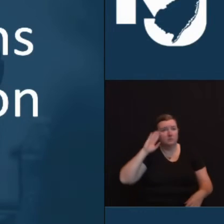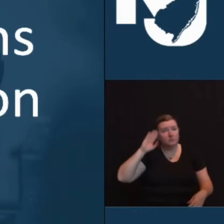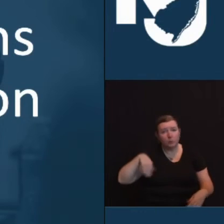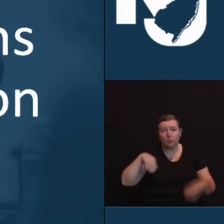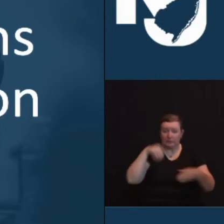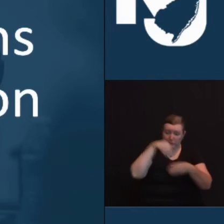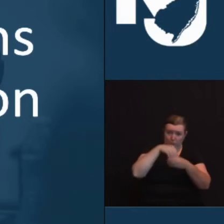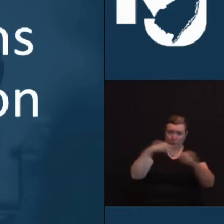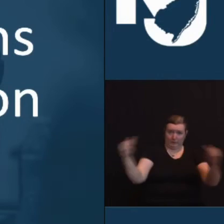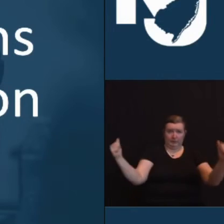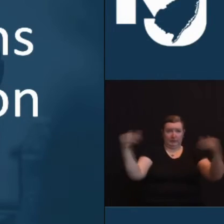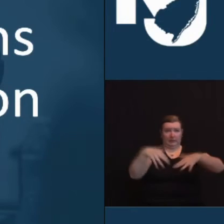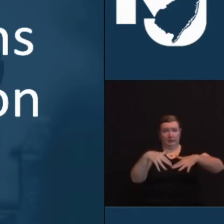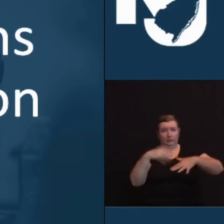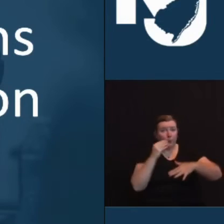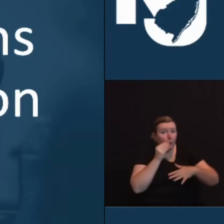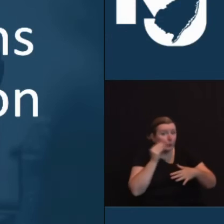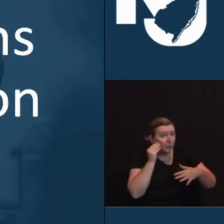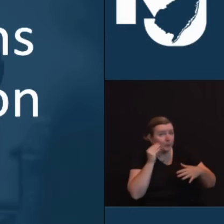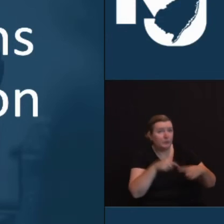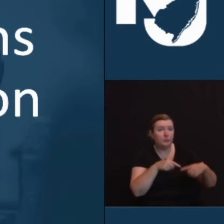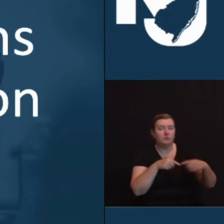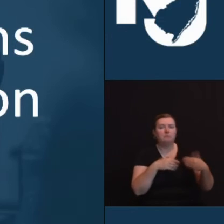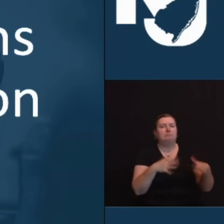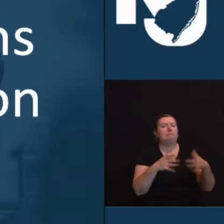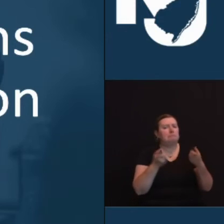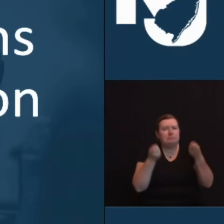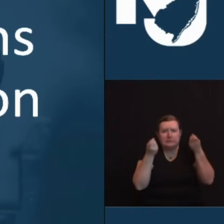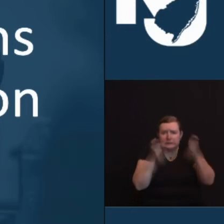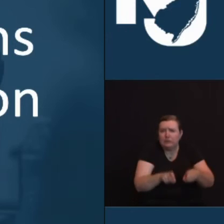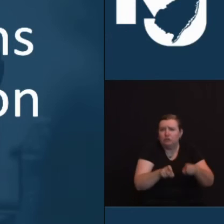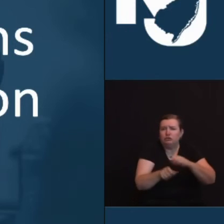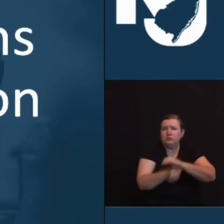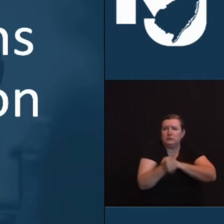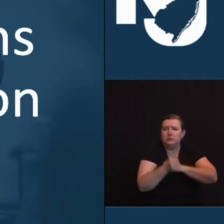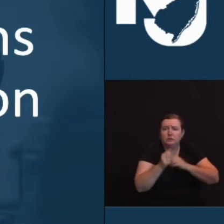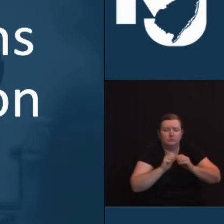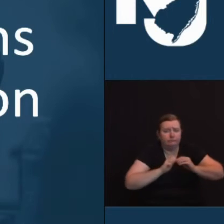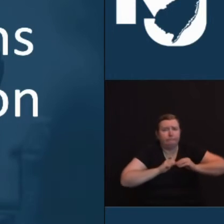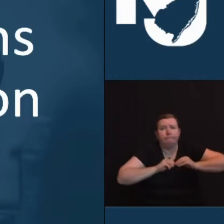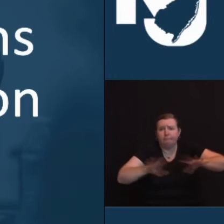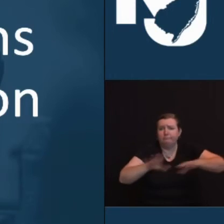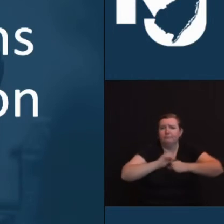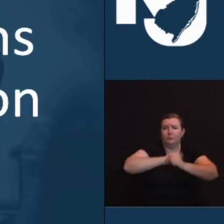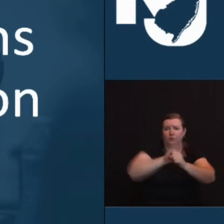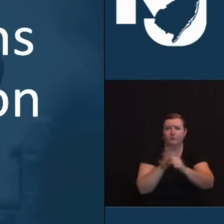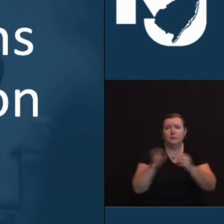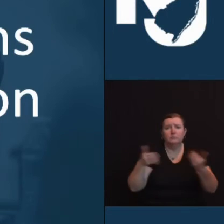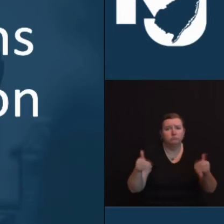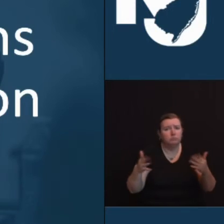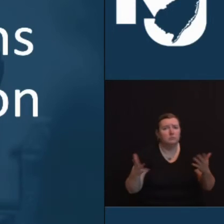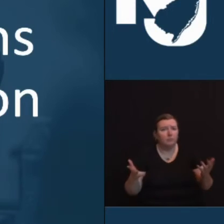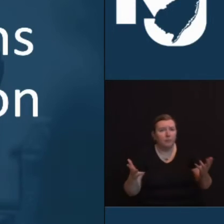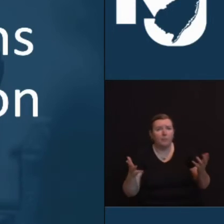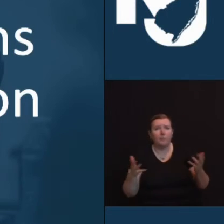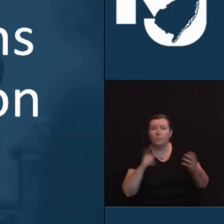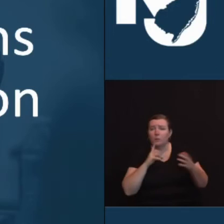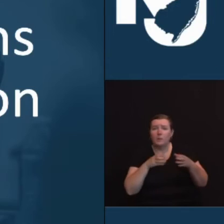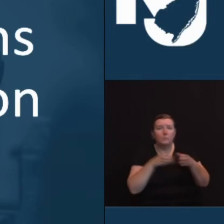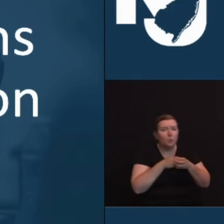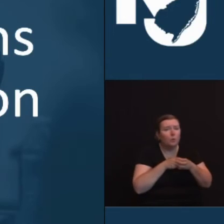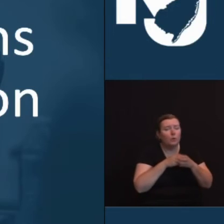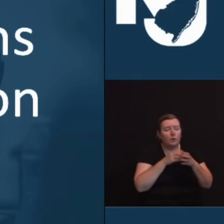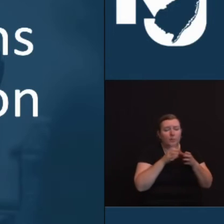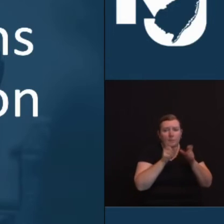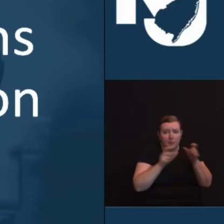for COVID-19 to spread. And the smaller the gathering is, the less likely it is that someone is infected and puts their loved